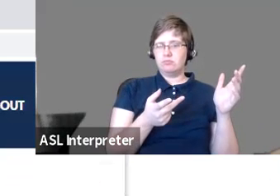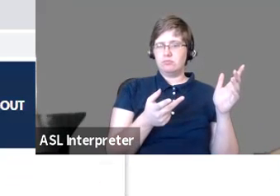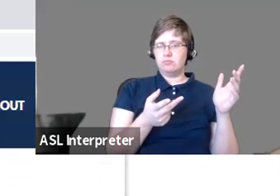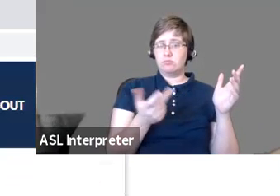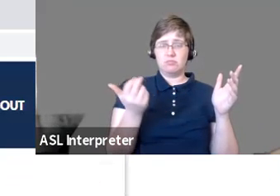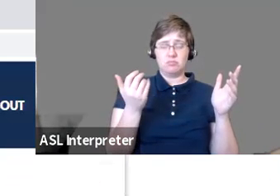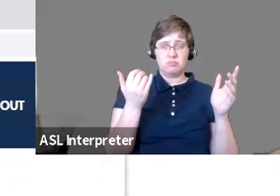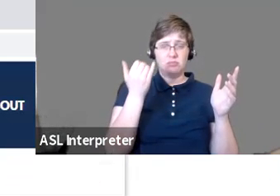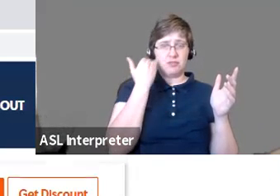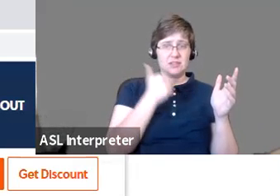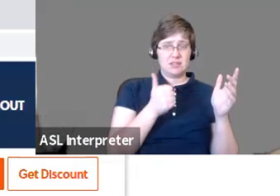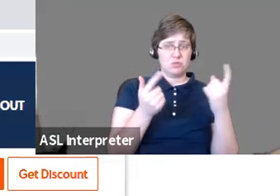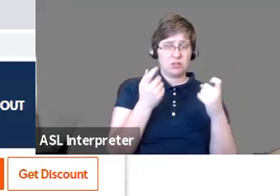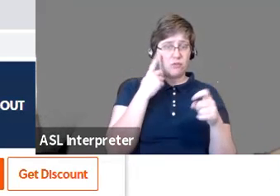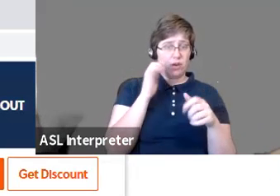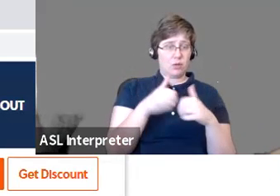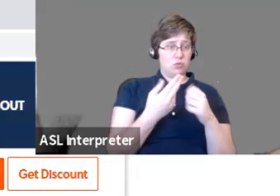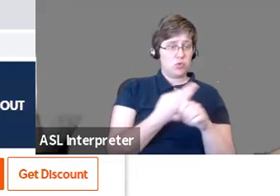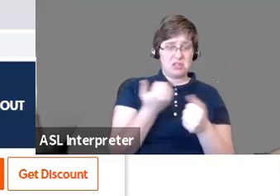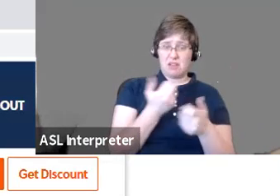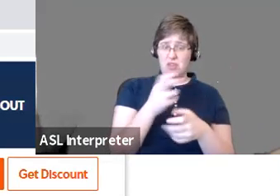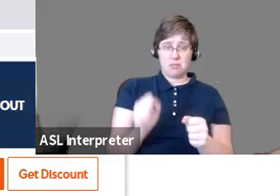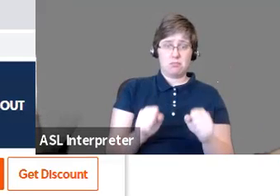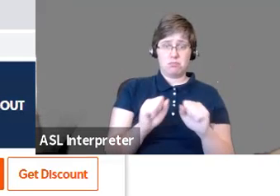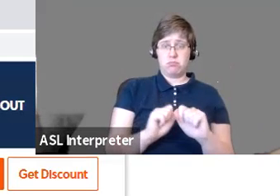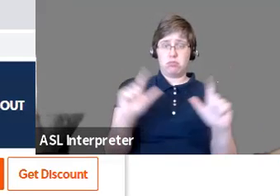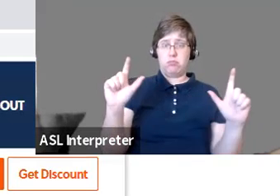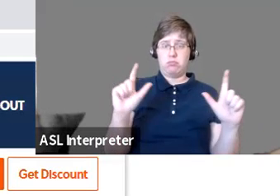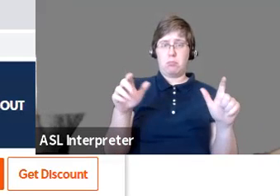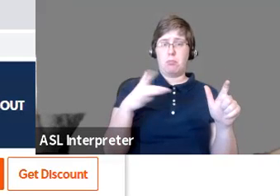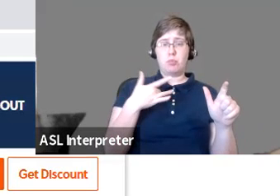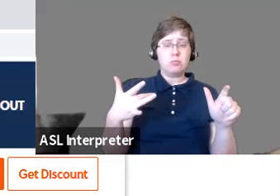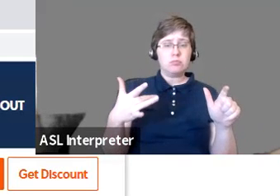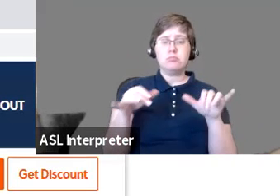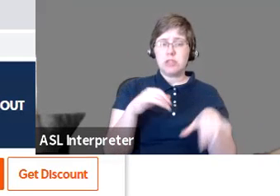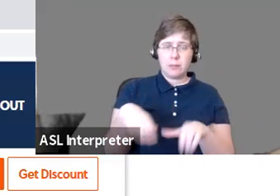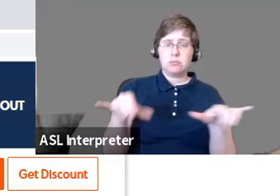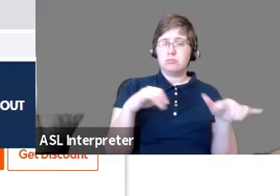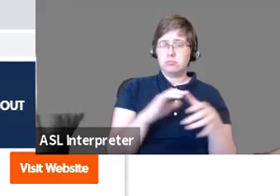as how to use it, but everything's coming up pretty standard